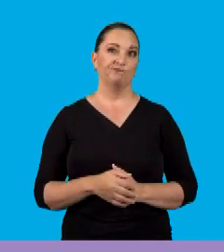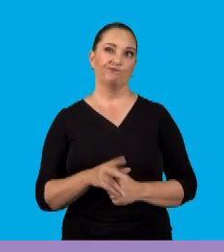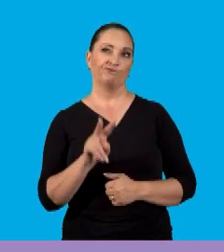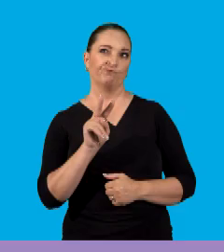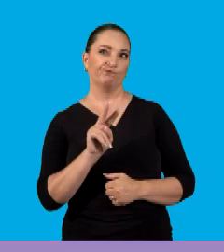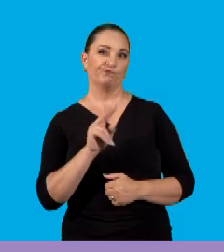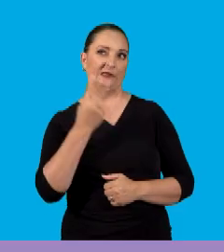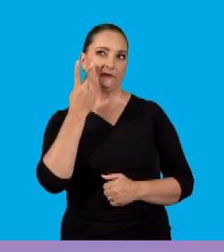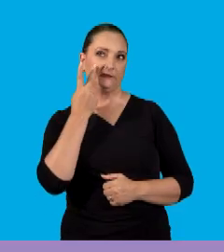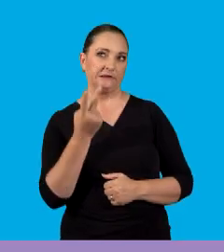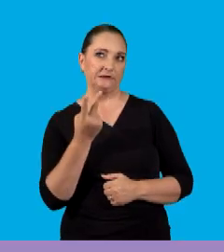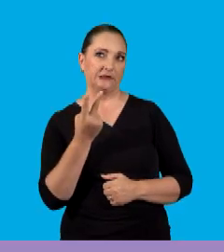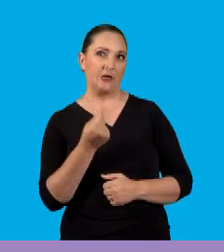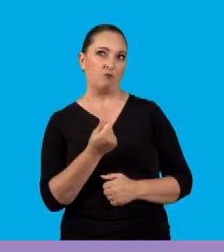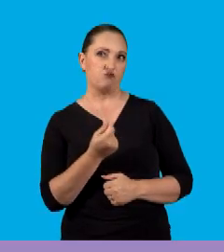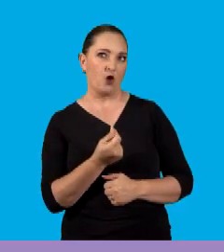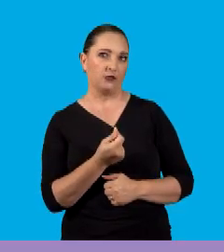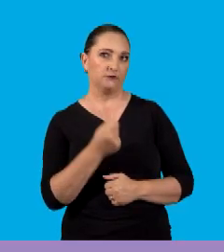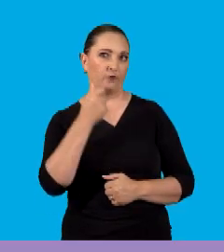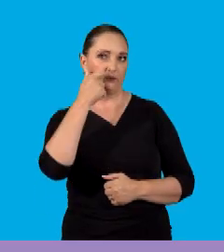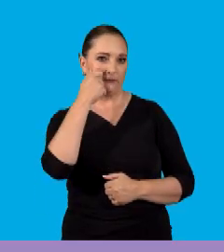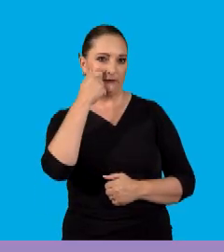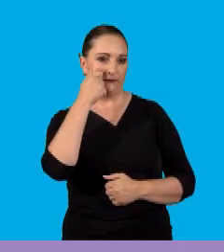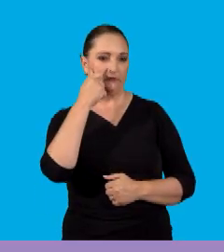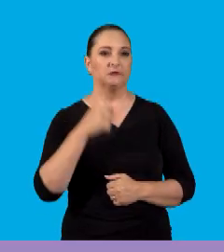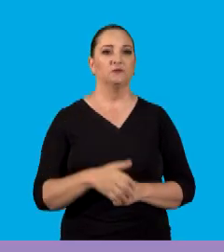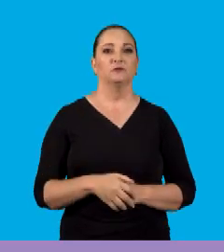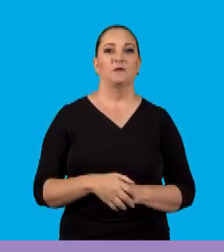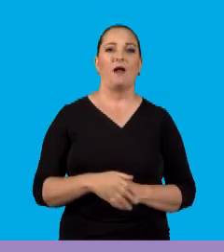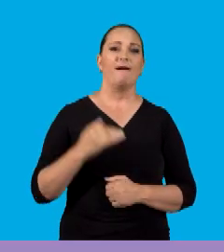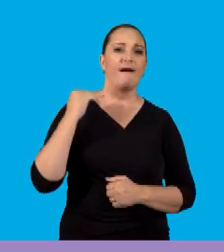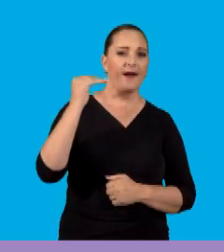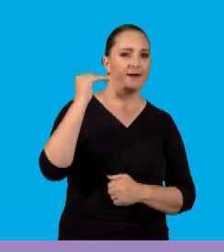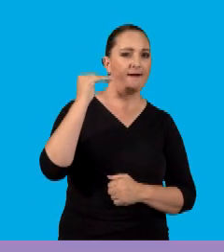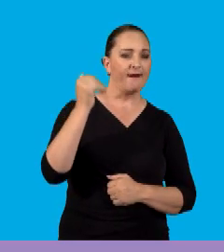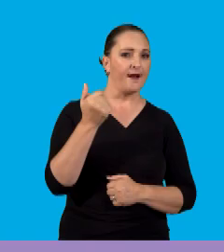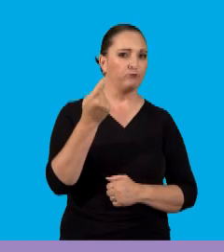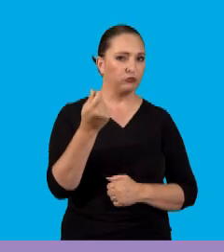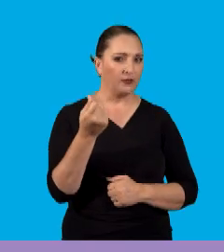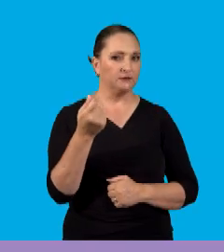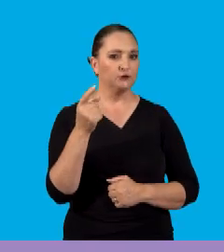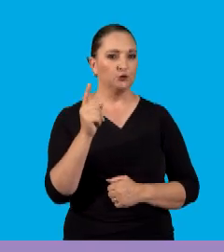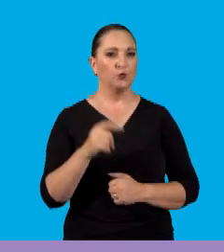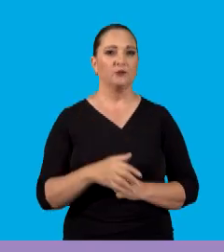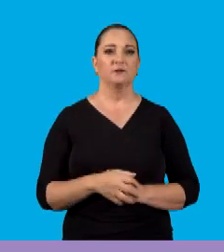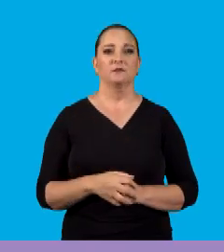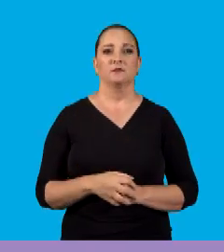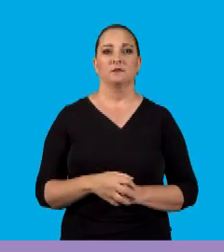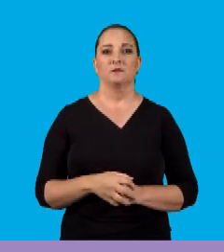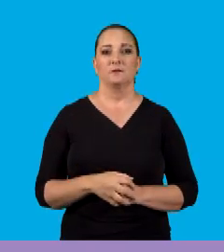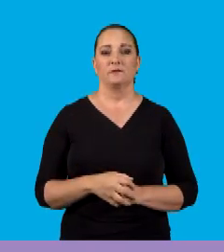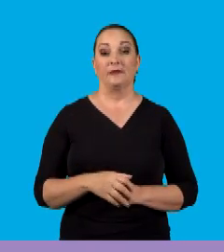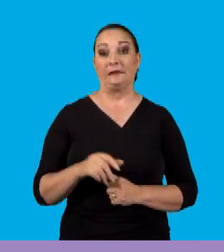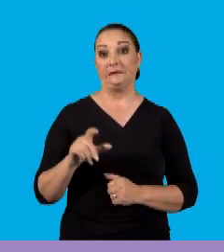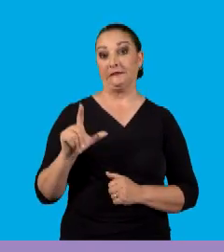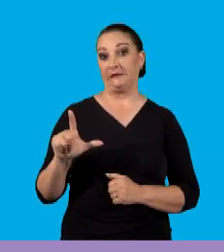are looking at the price of the meat of the graph here, we are looking for the highest price, and that highest price would be for